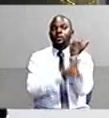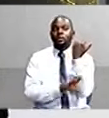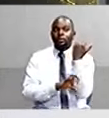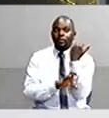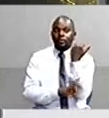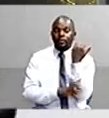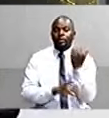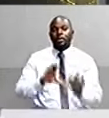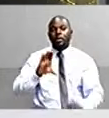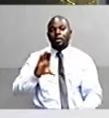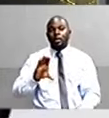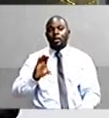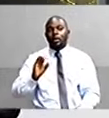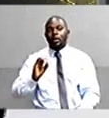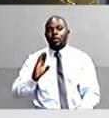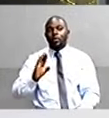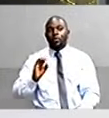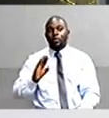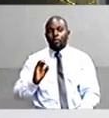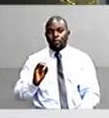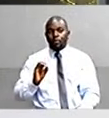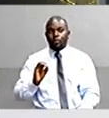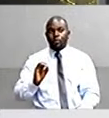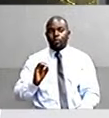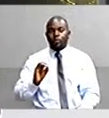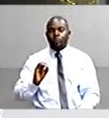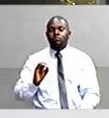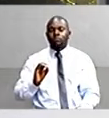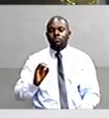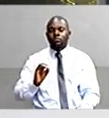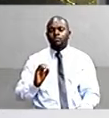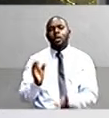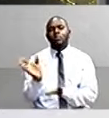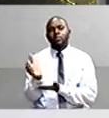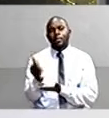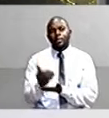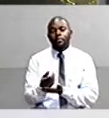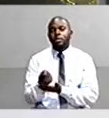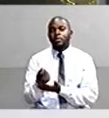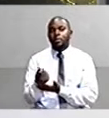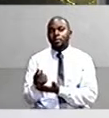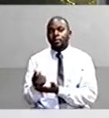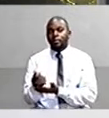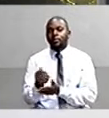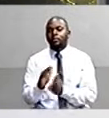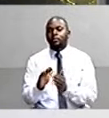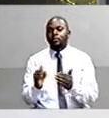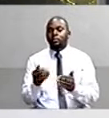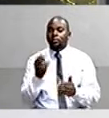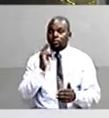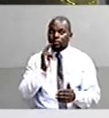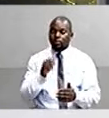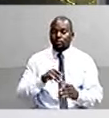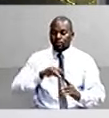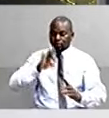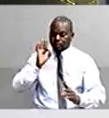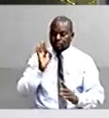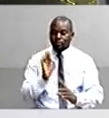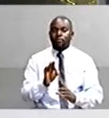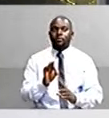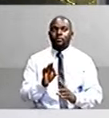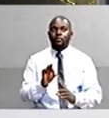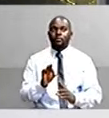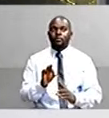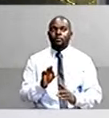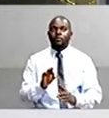actually are engaging, and it's getting them some good income. And we're going to look specifically at